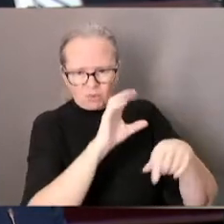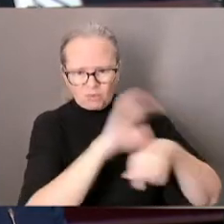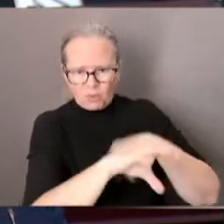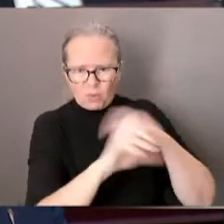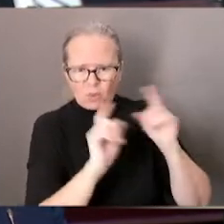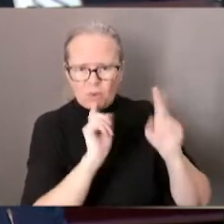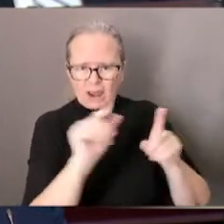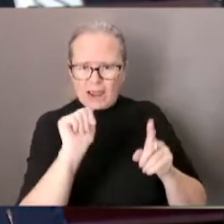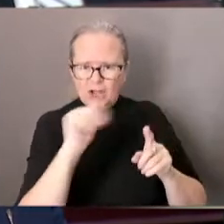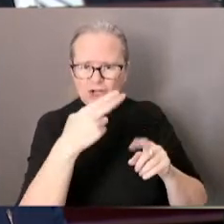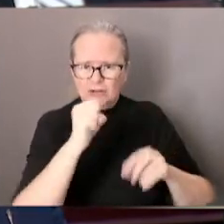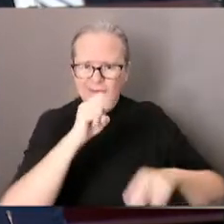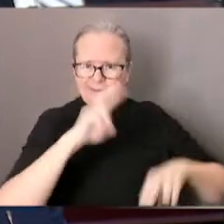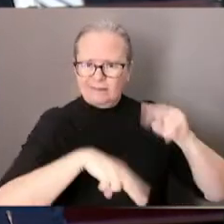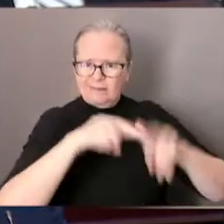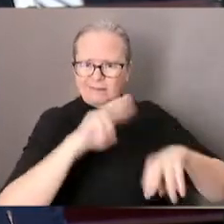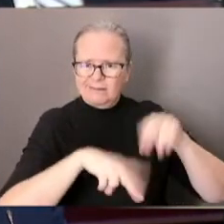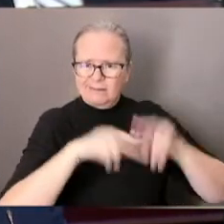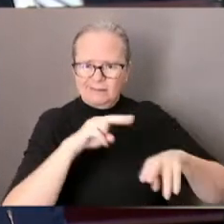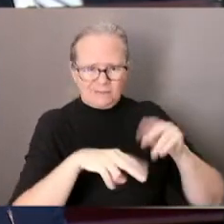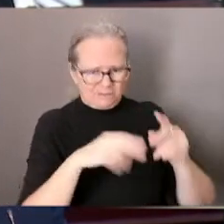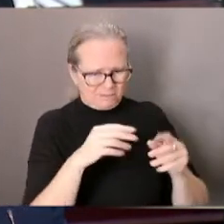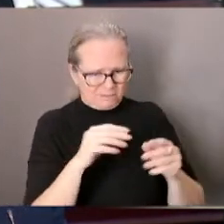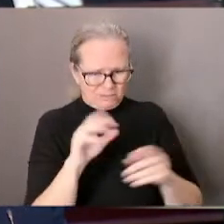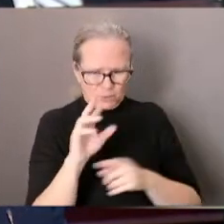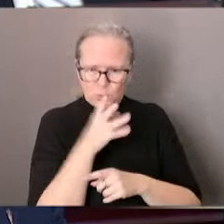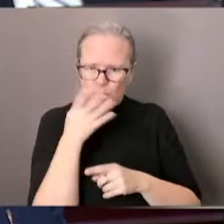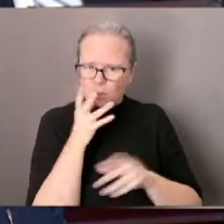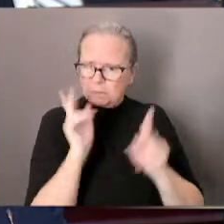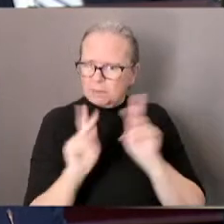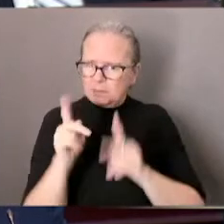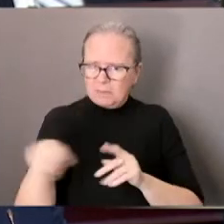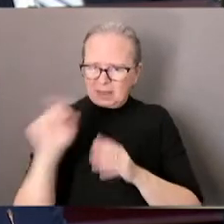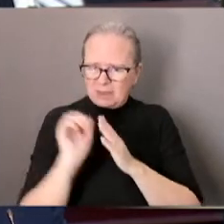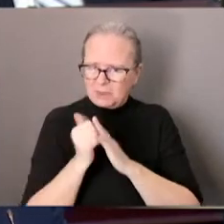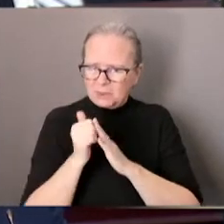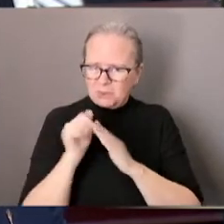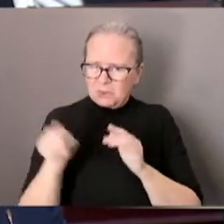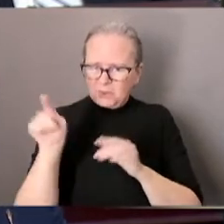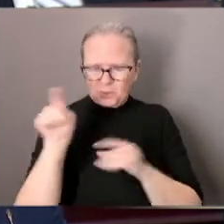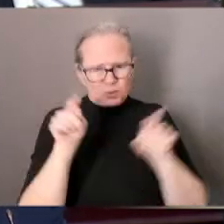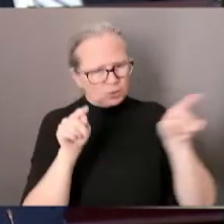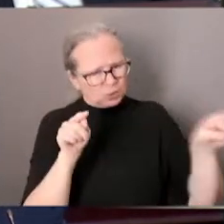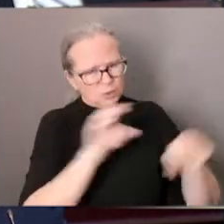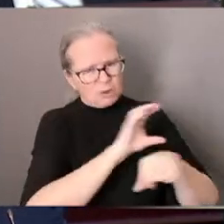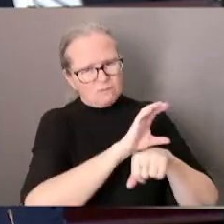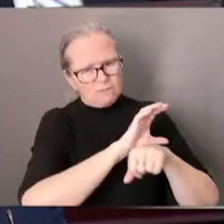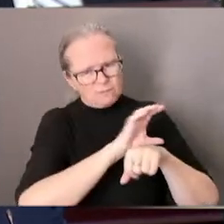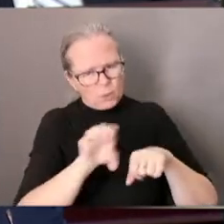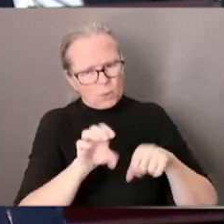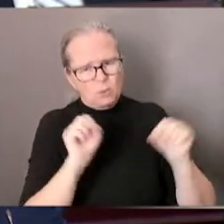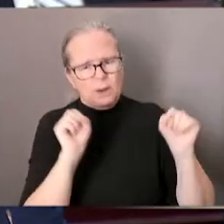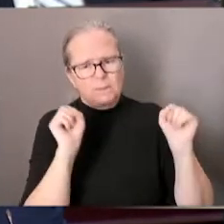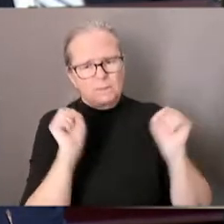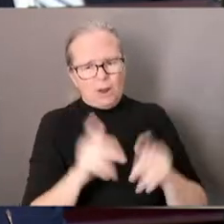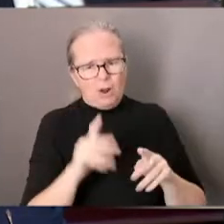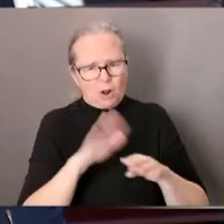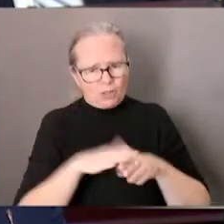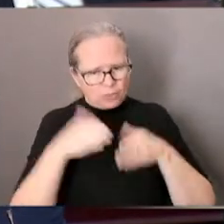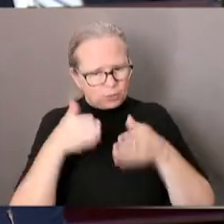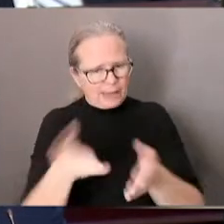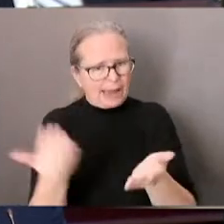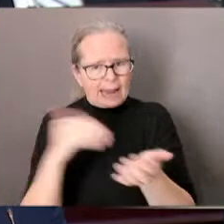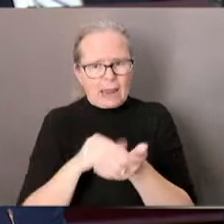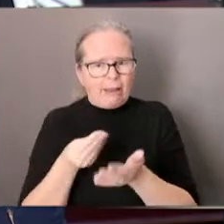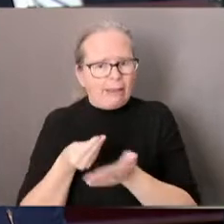and given that this could force people back to the streets and result in more overdoses why won't the minister reverse this decision